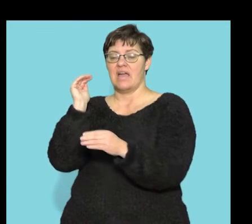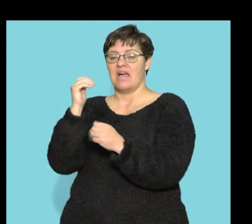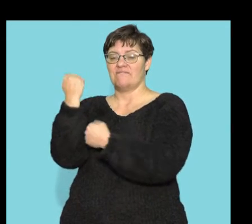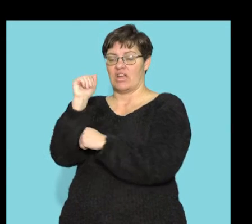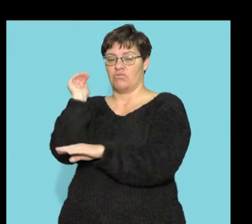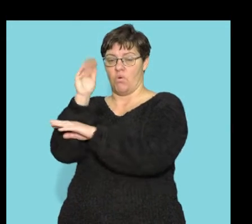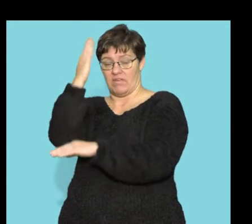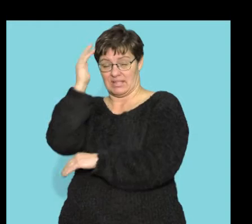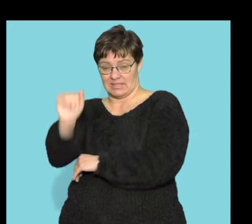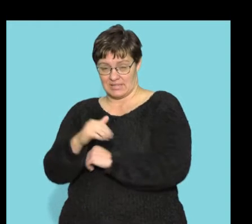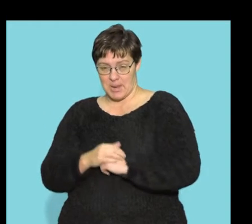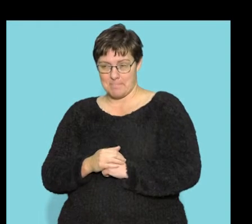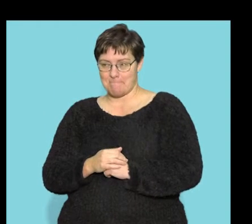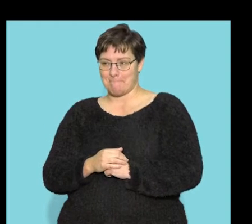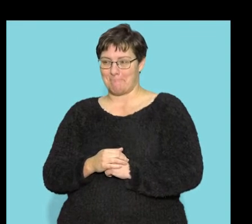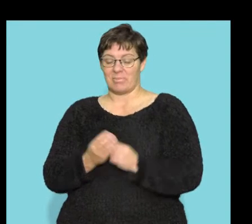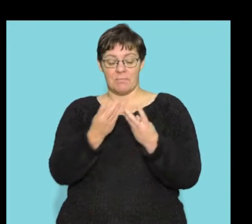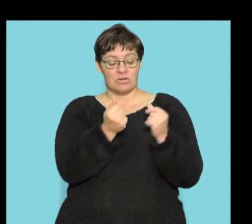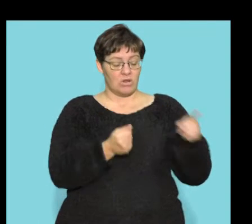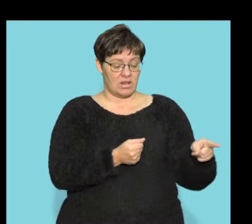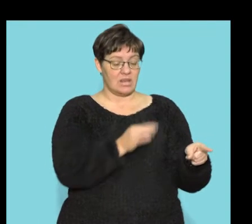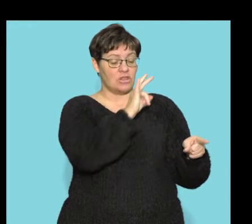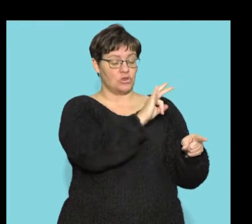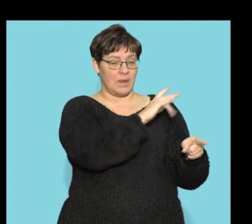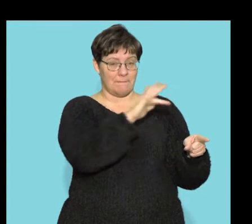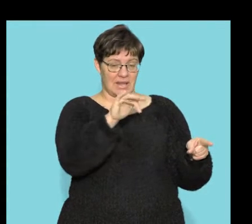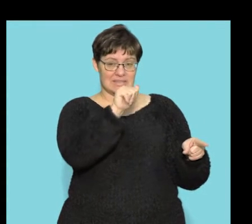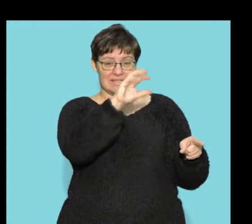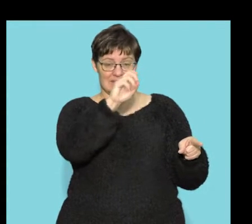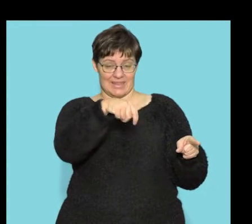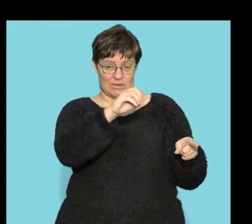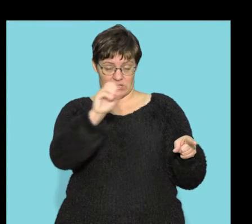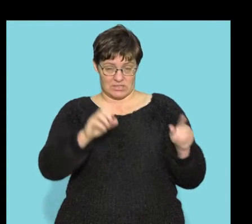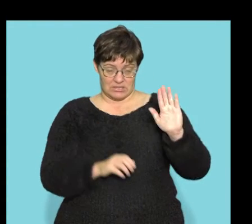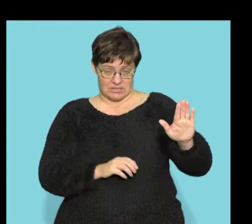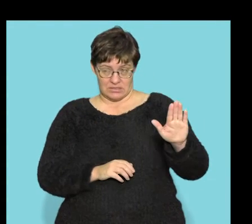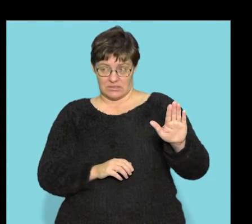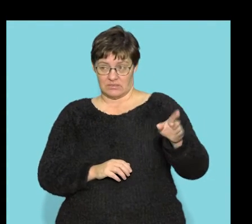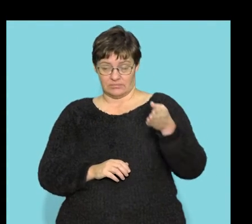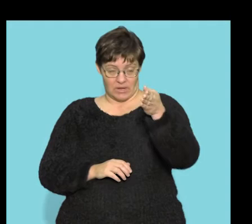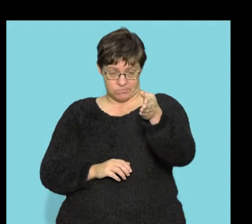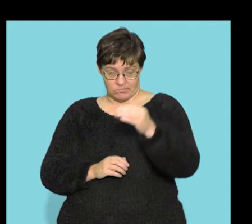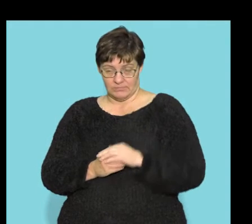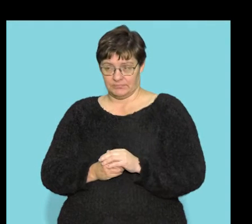your material, they told you was 3,060,000. So there we go. You got your direct material.